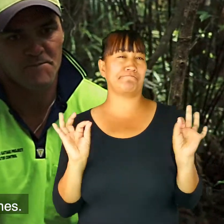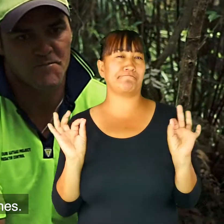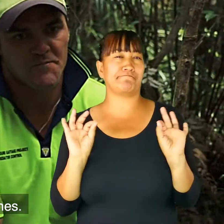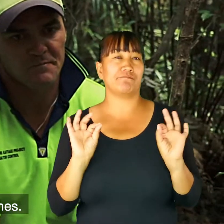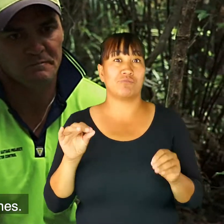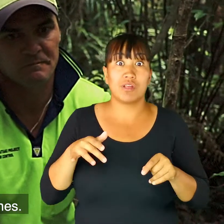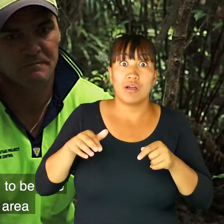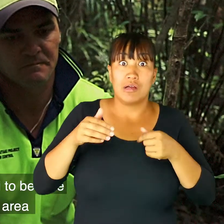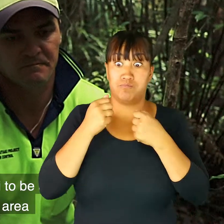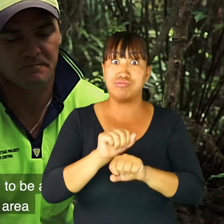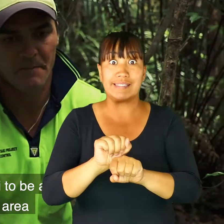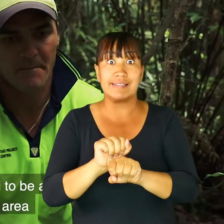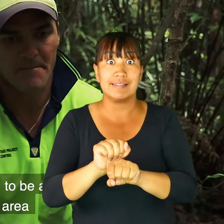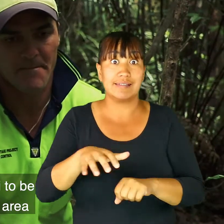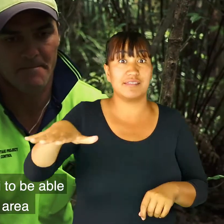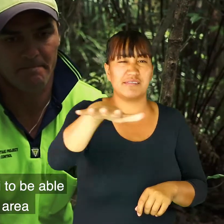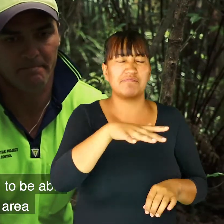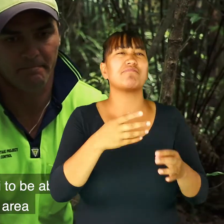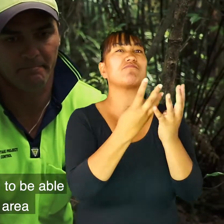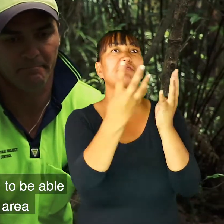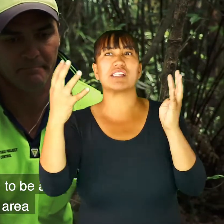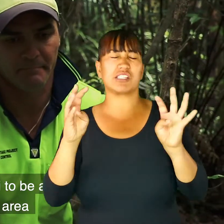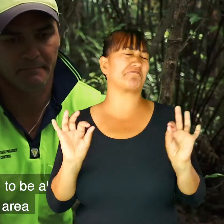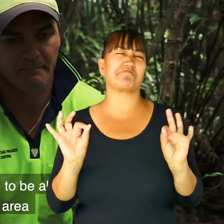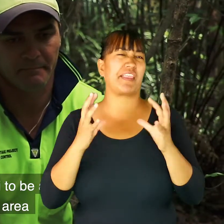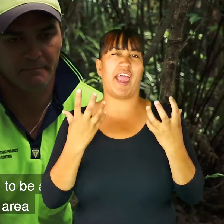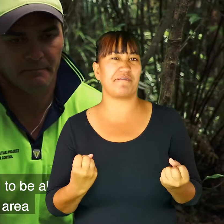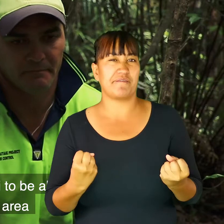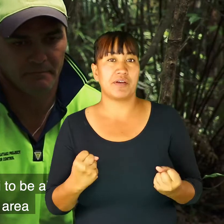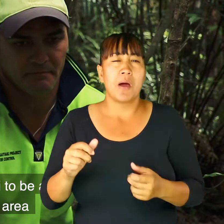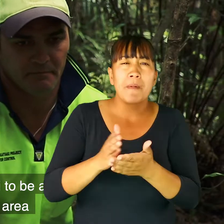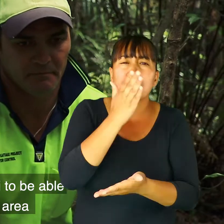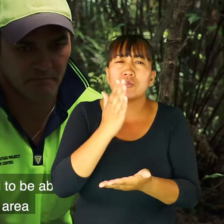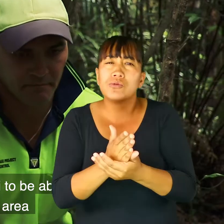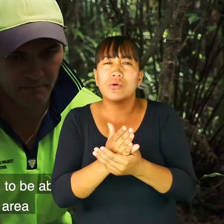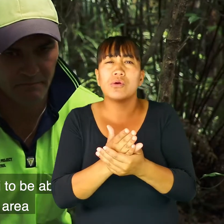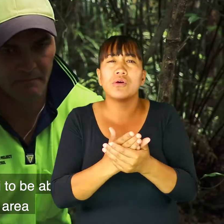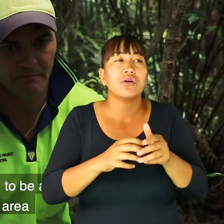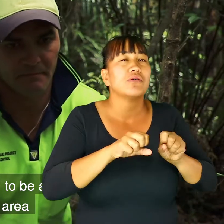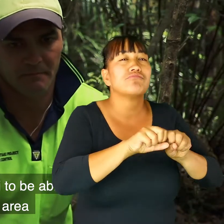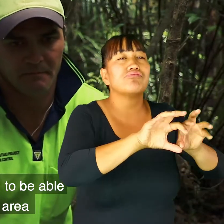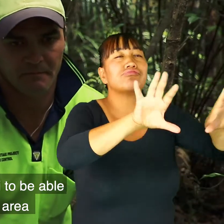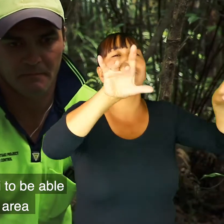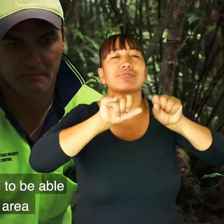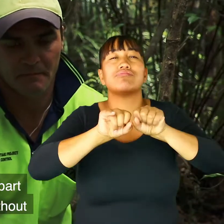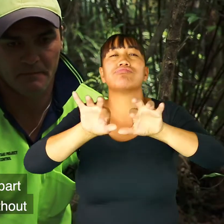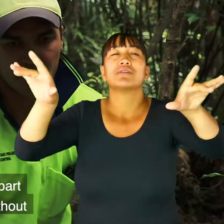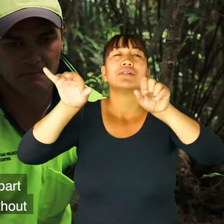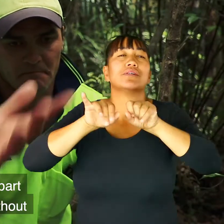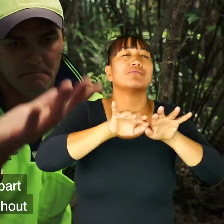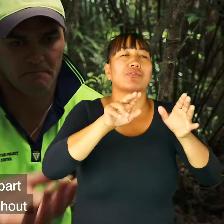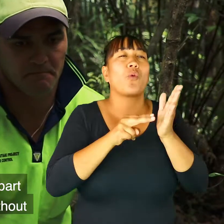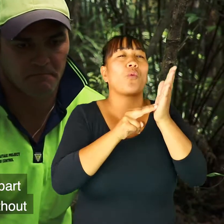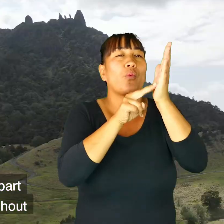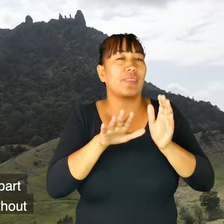protected zones. We're looking for kiwi to be able to move from area to area or through